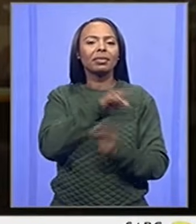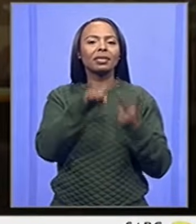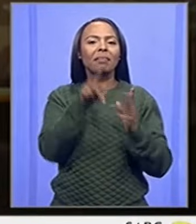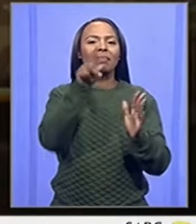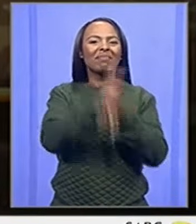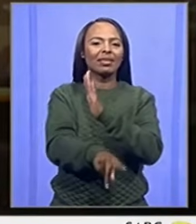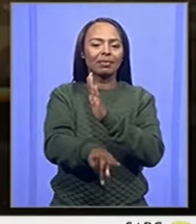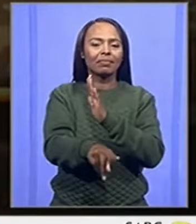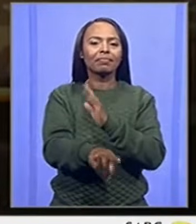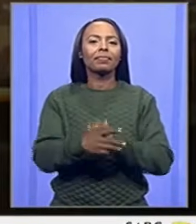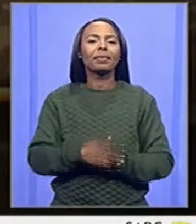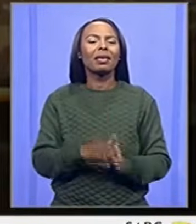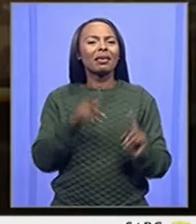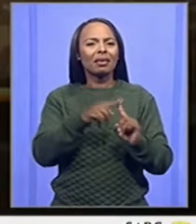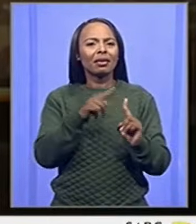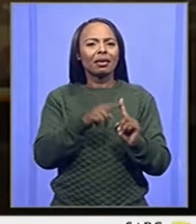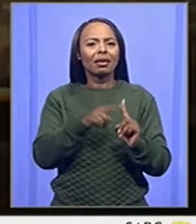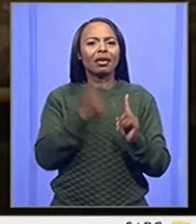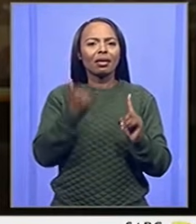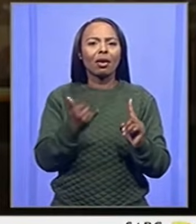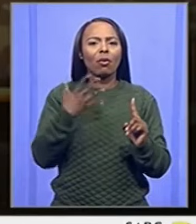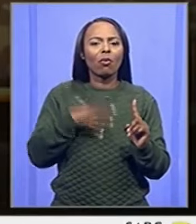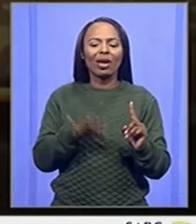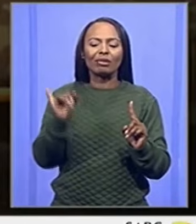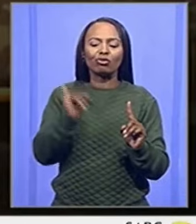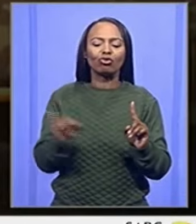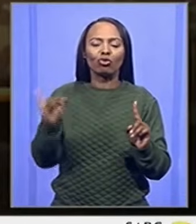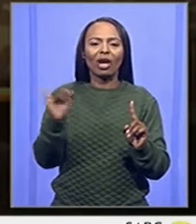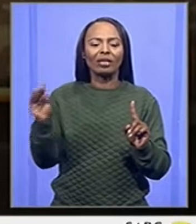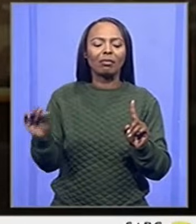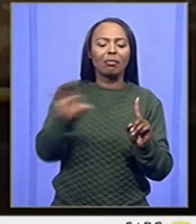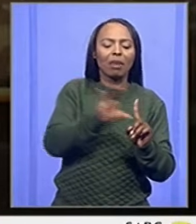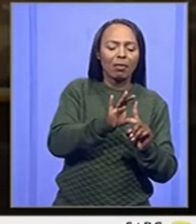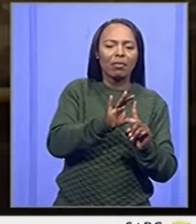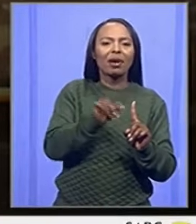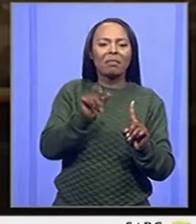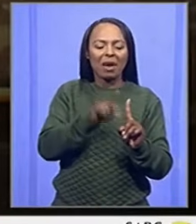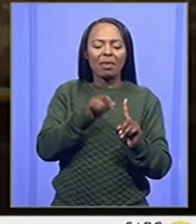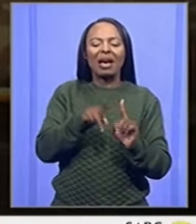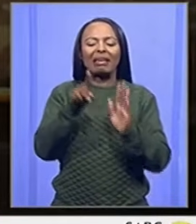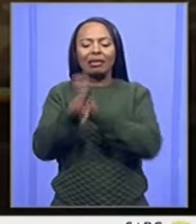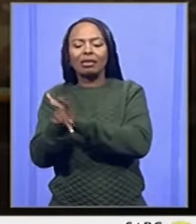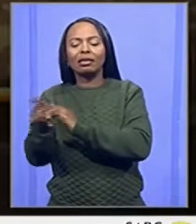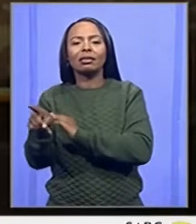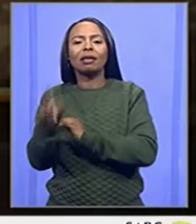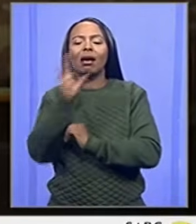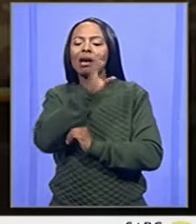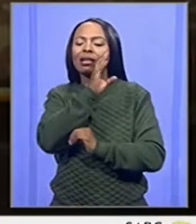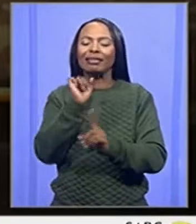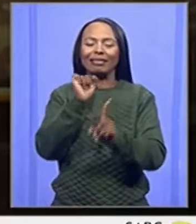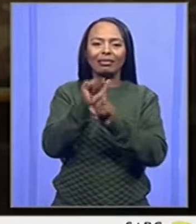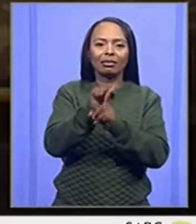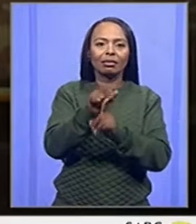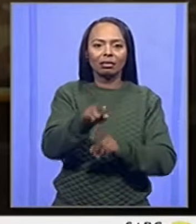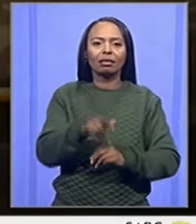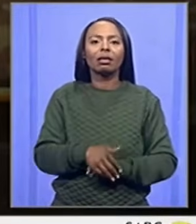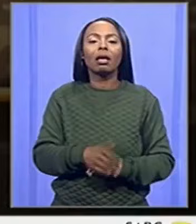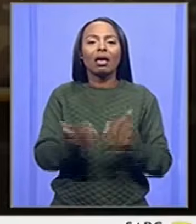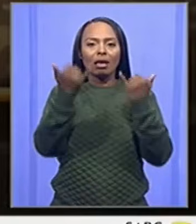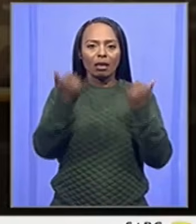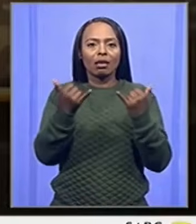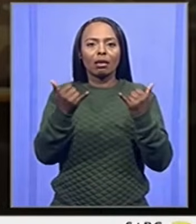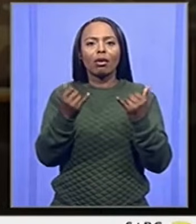Go begwa a ne a bona madi a leso la ntsa lagwe go tswa kwa di-inšorenseng mme se bakile pelelo ya gore a ka